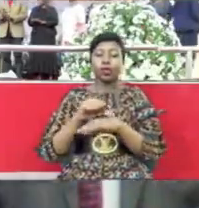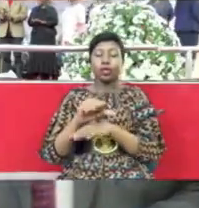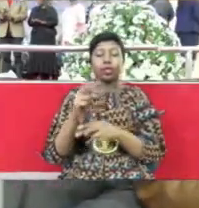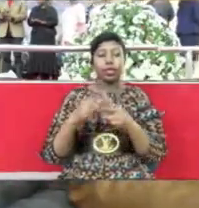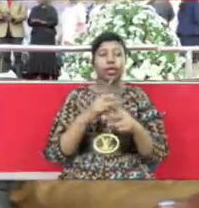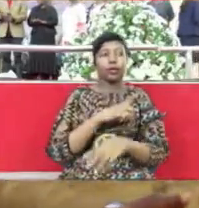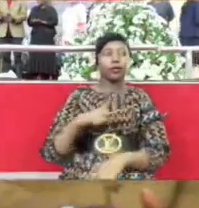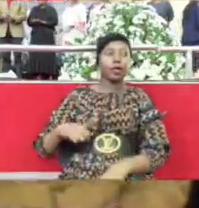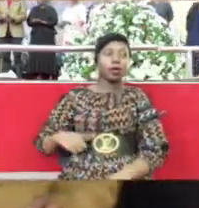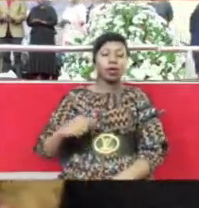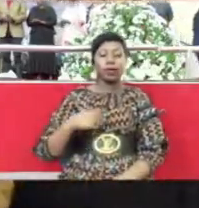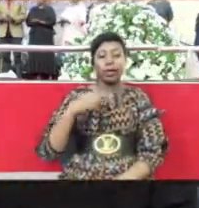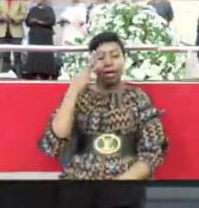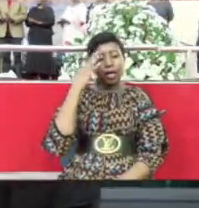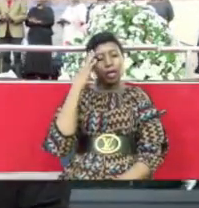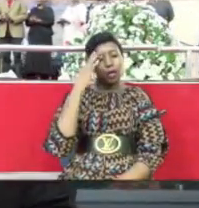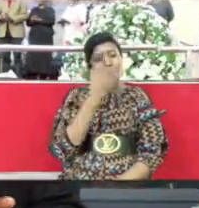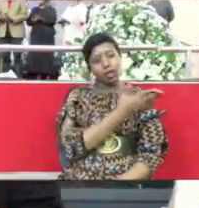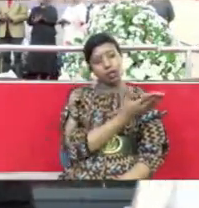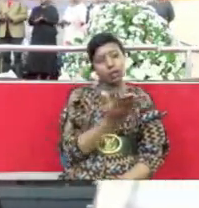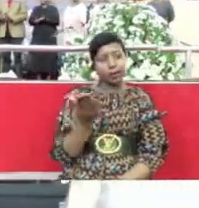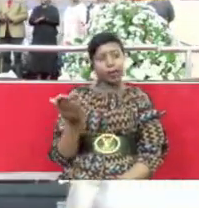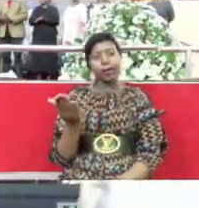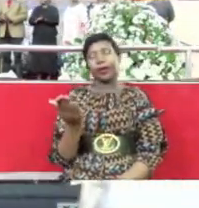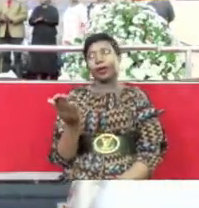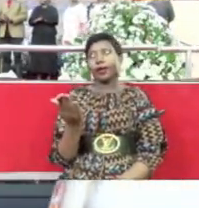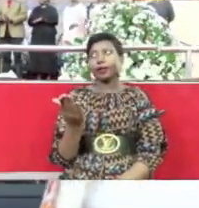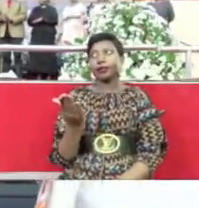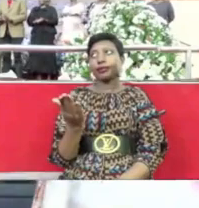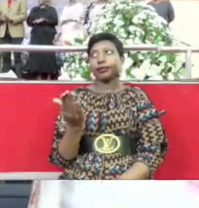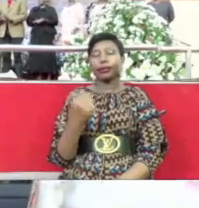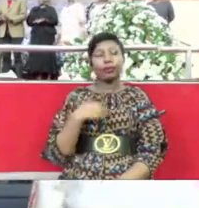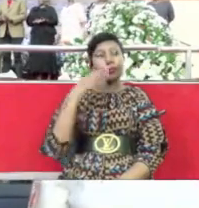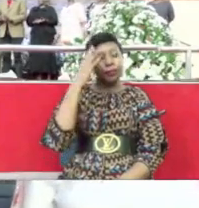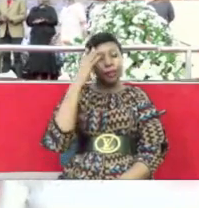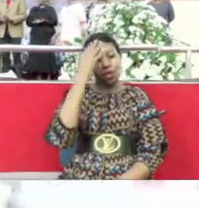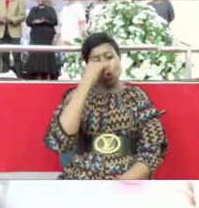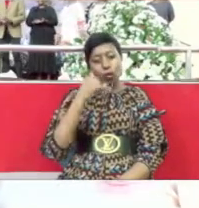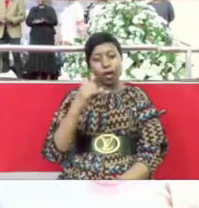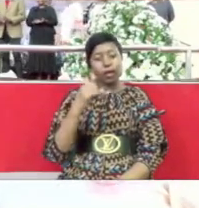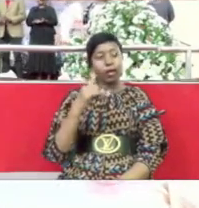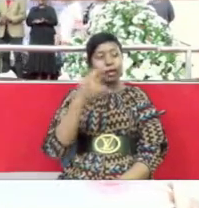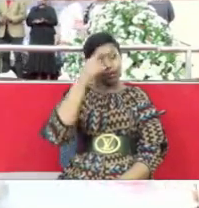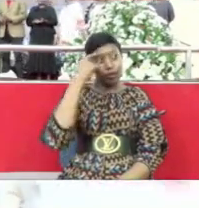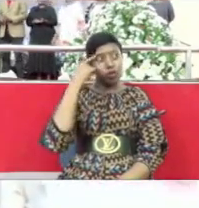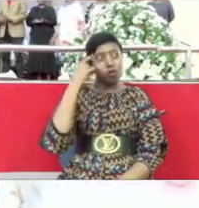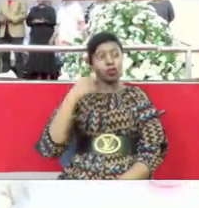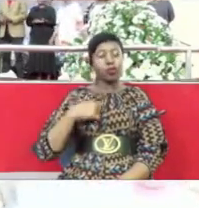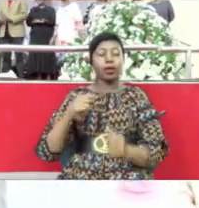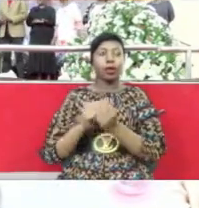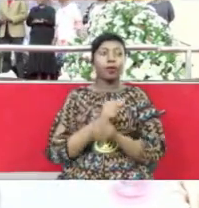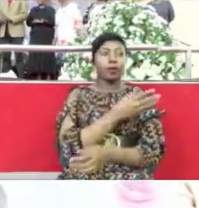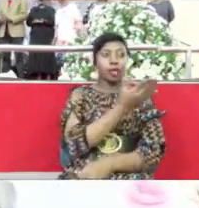know that you are here. I know. Why I know? Because I'm with you. We are scared and afraid of things. So I'll allow the ministry